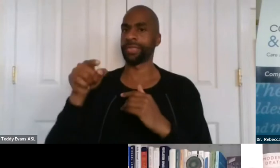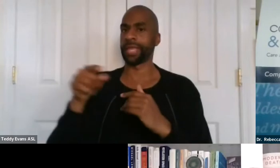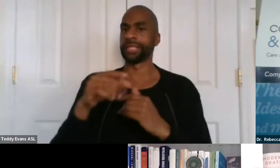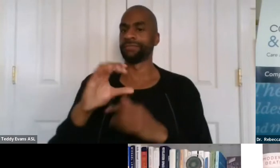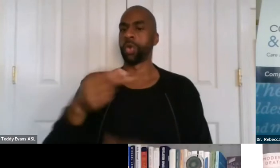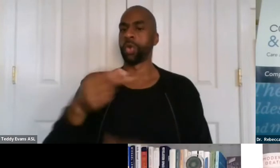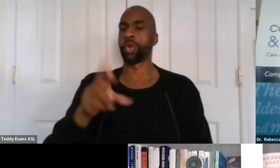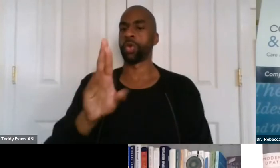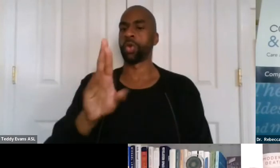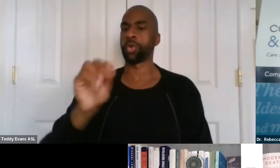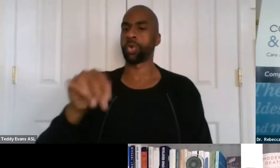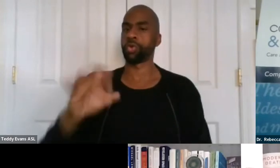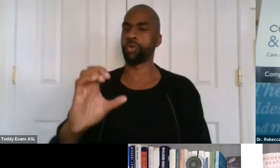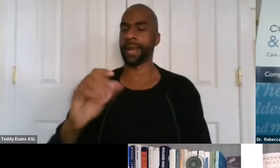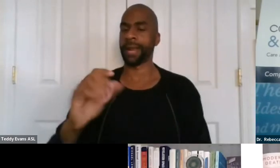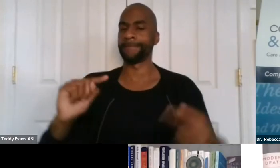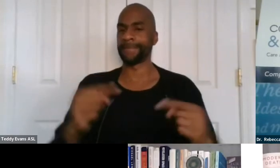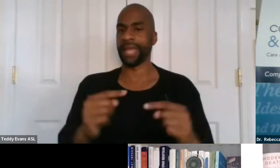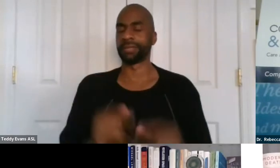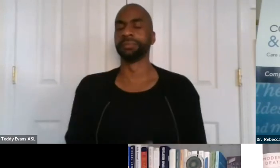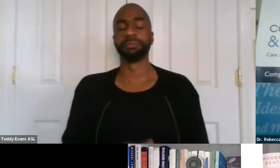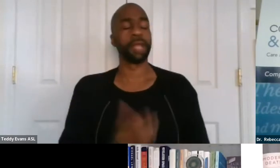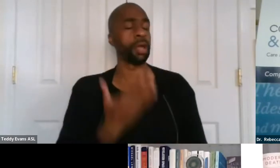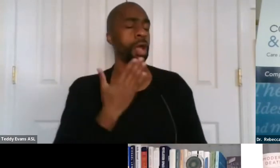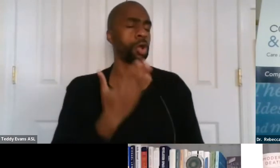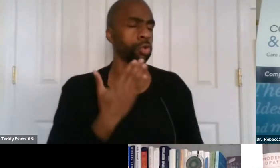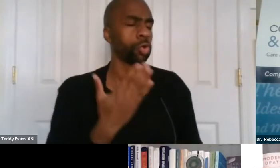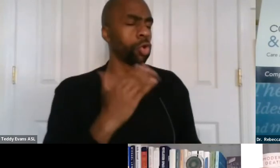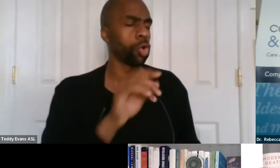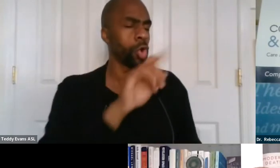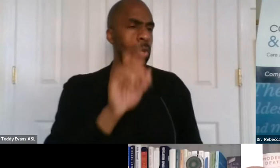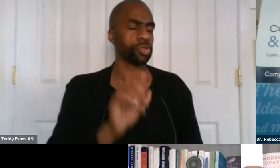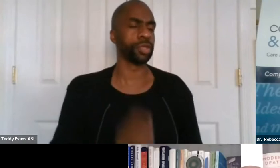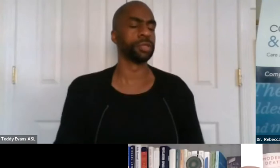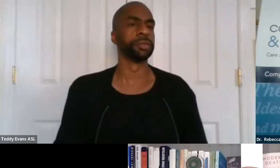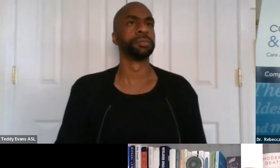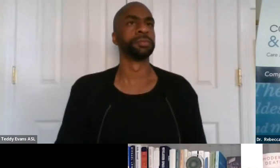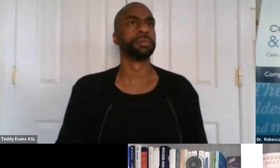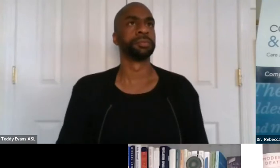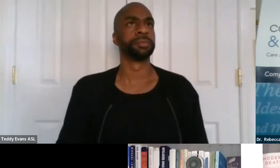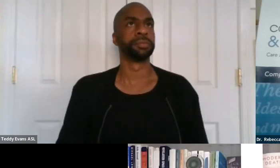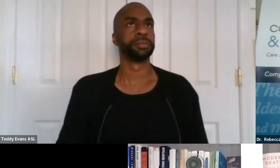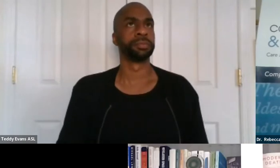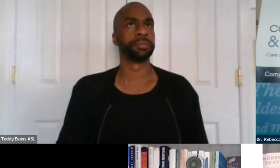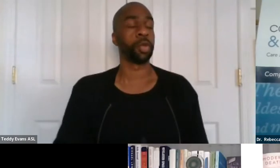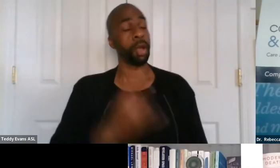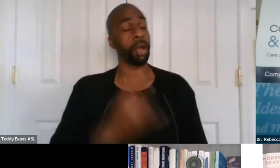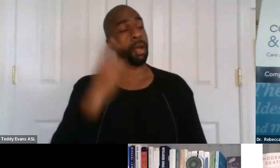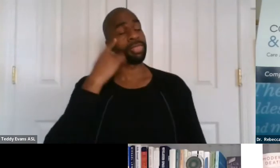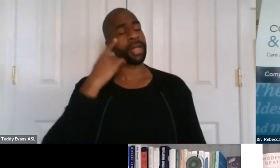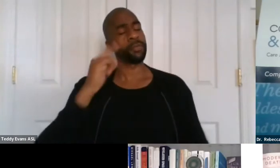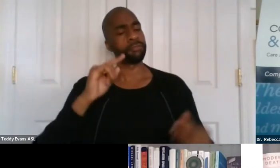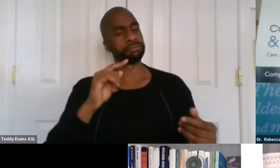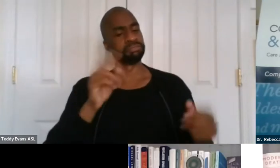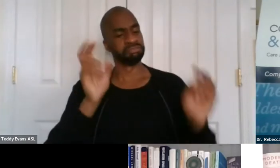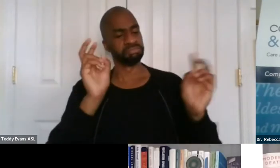treatment? That's a great question. You know, I think as far as pain is concerned, I think the